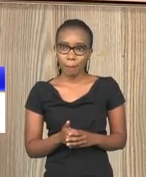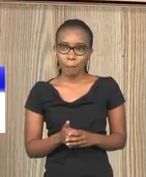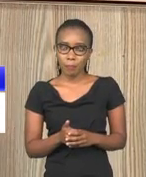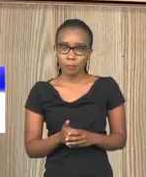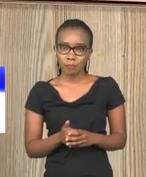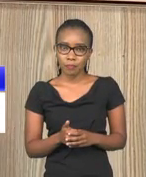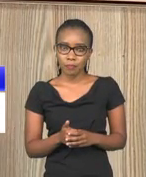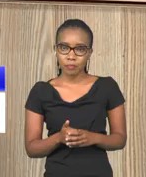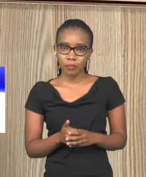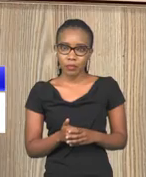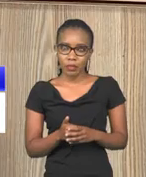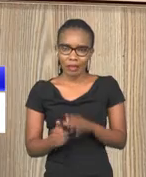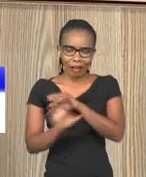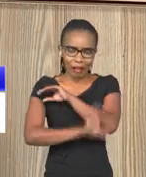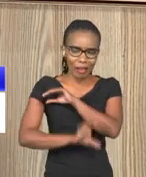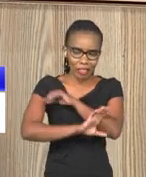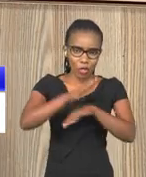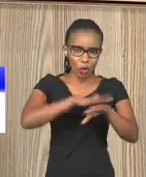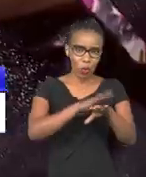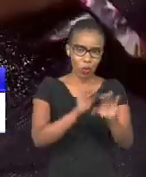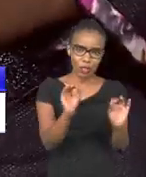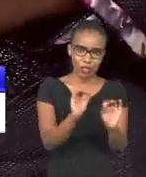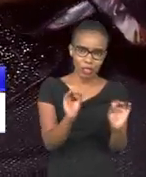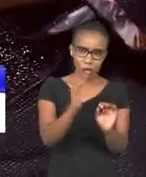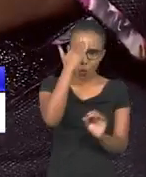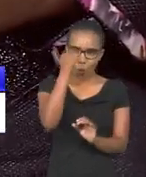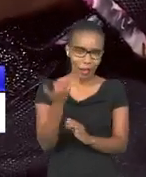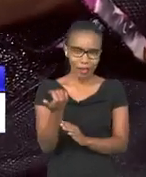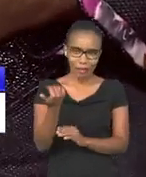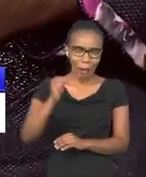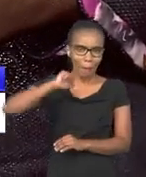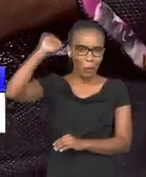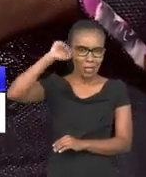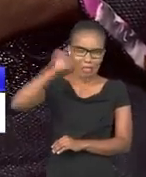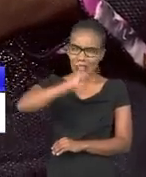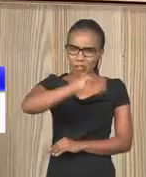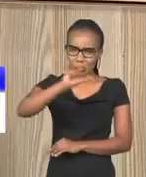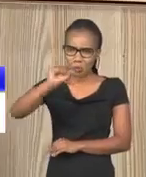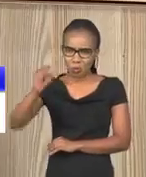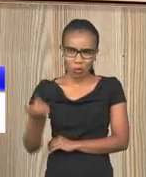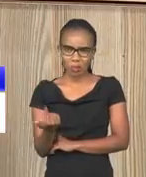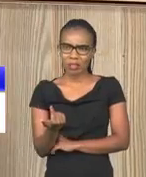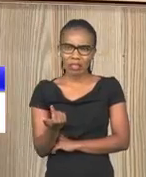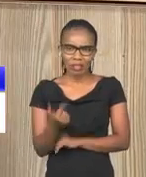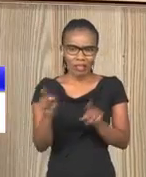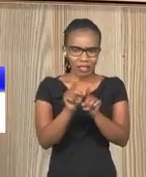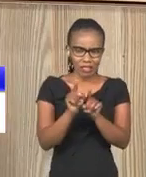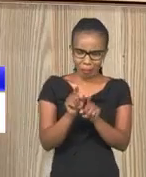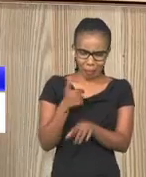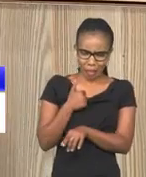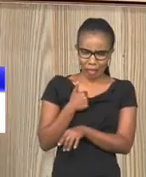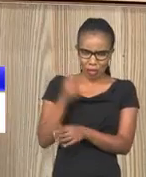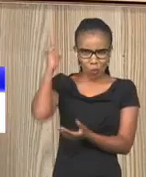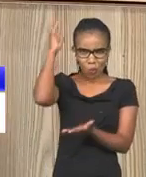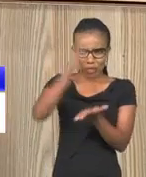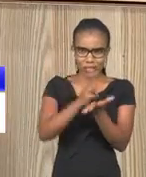is compounded by the very toxic politics. I, like all Kenyans, recently